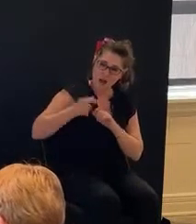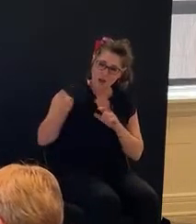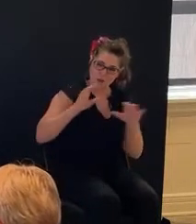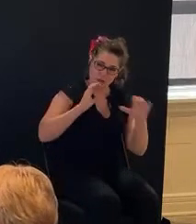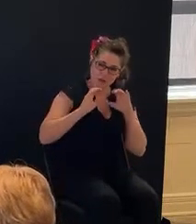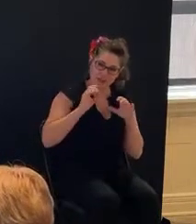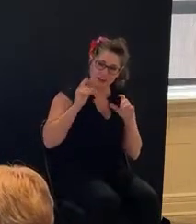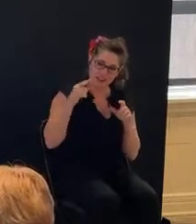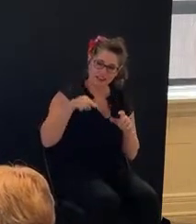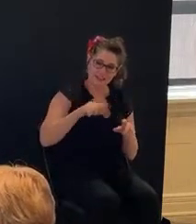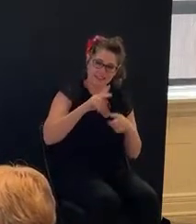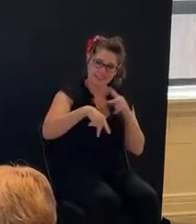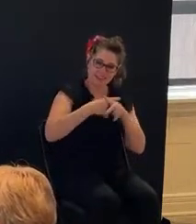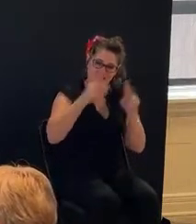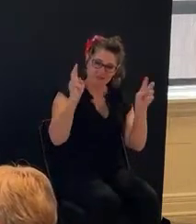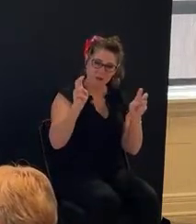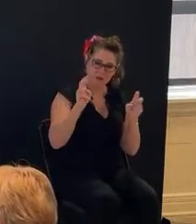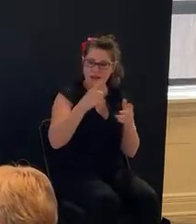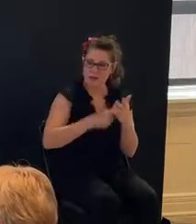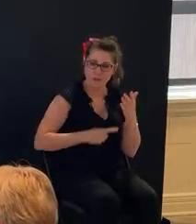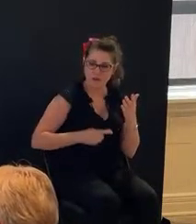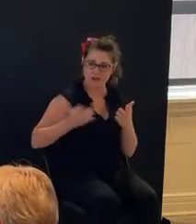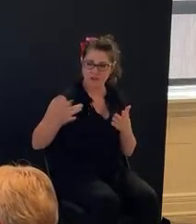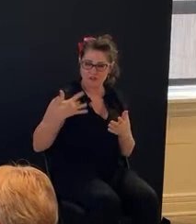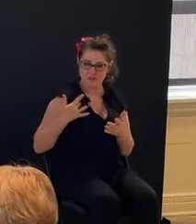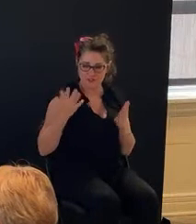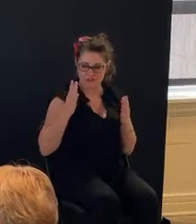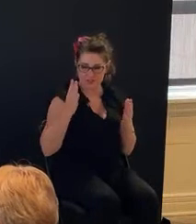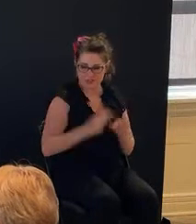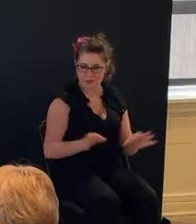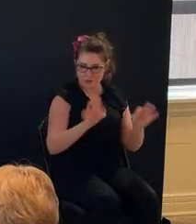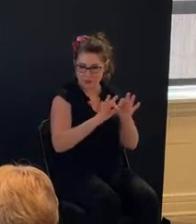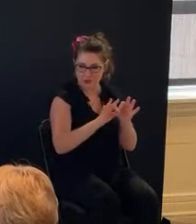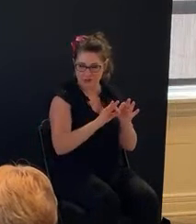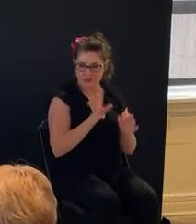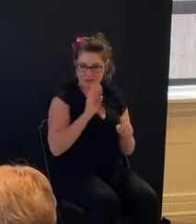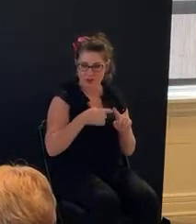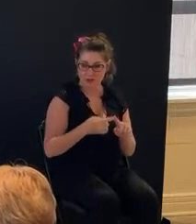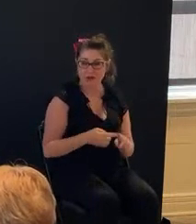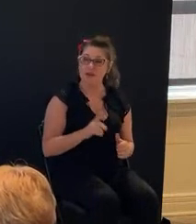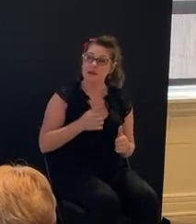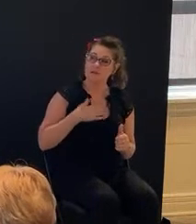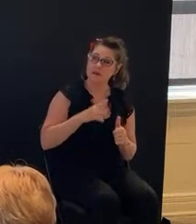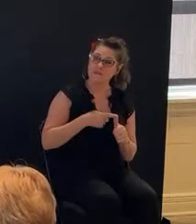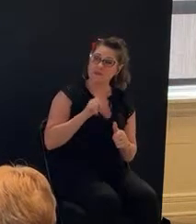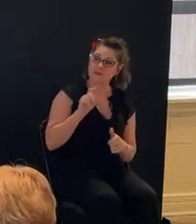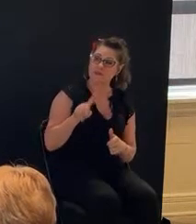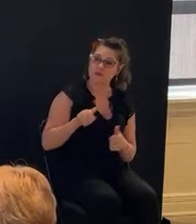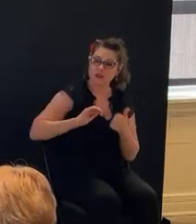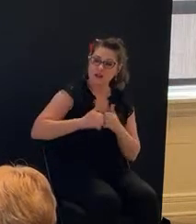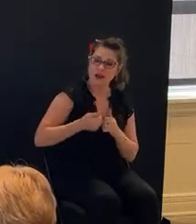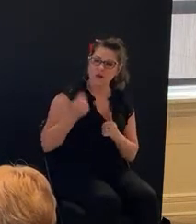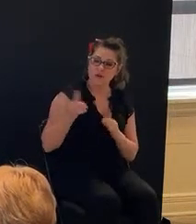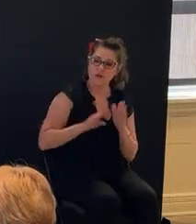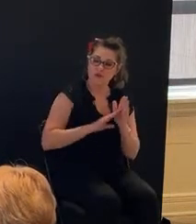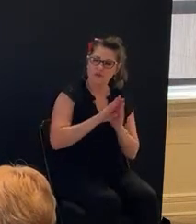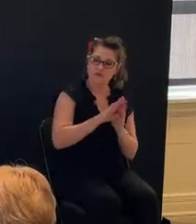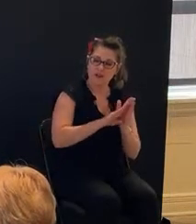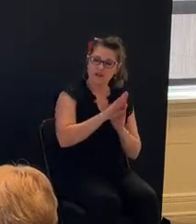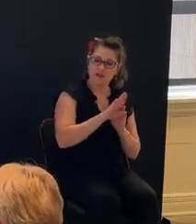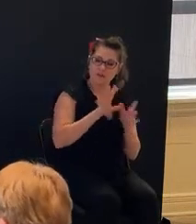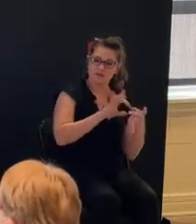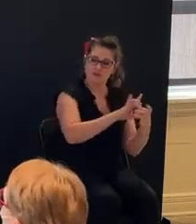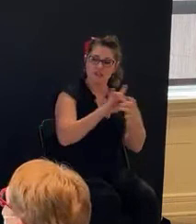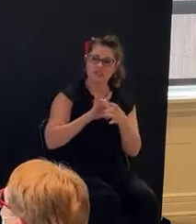important to focus on. And I guess the first question that I have is, how do you develop these relationships with